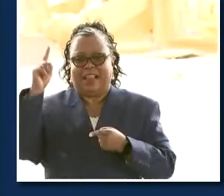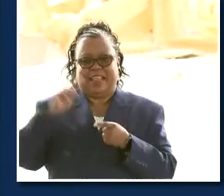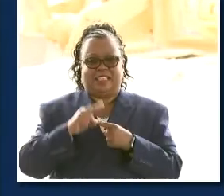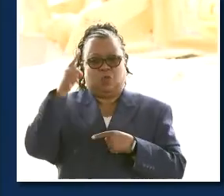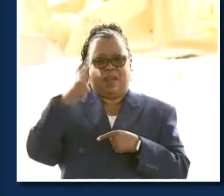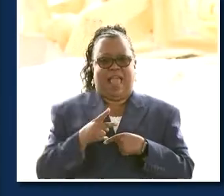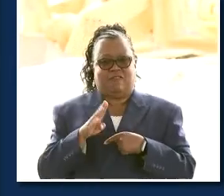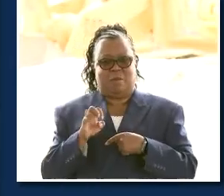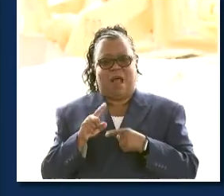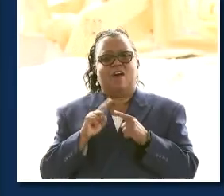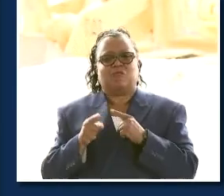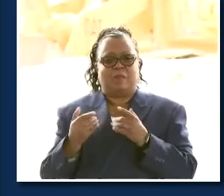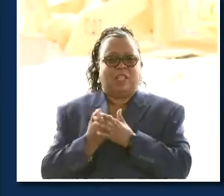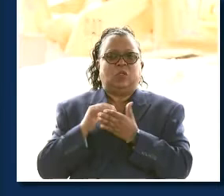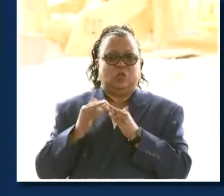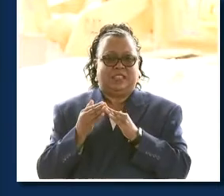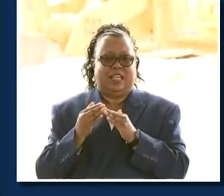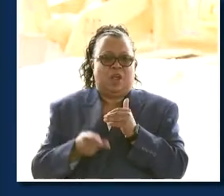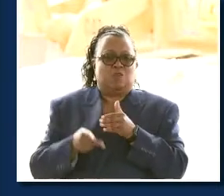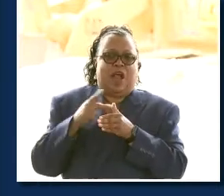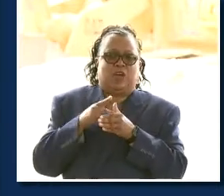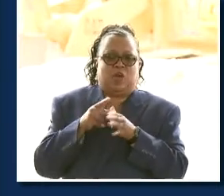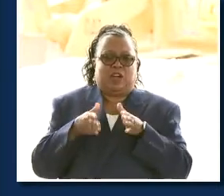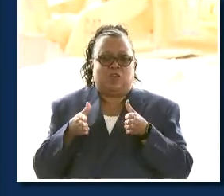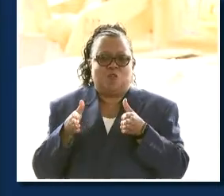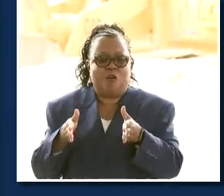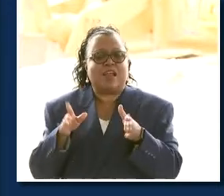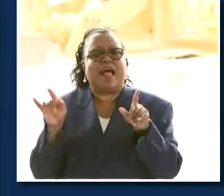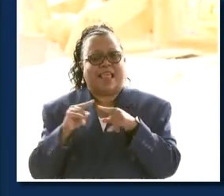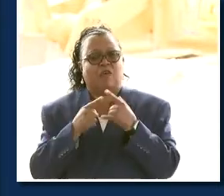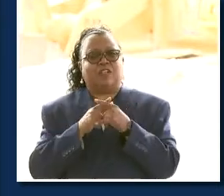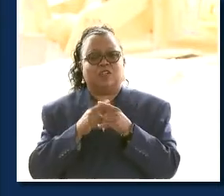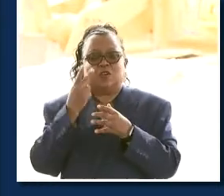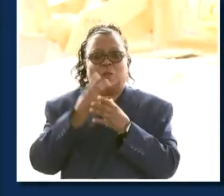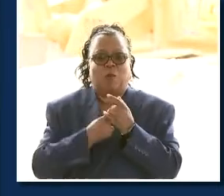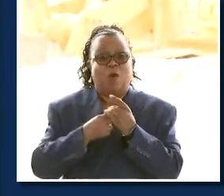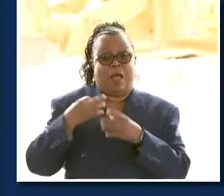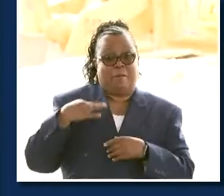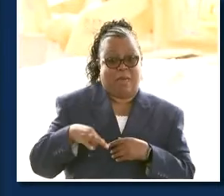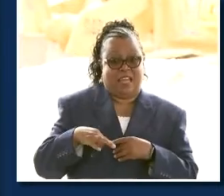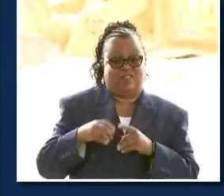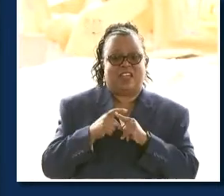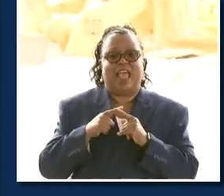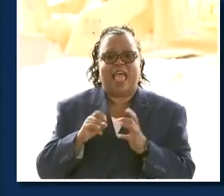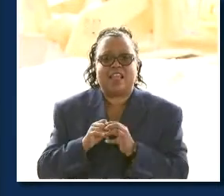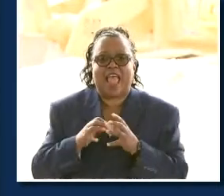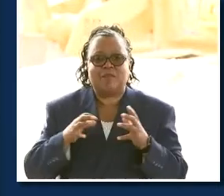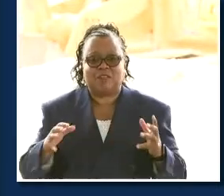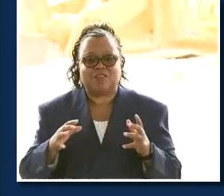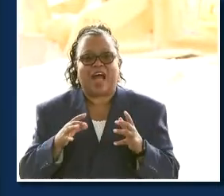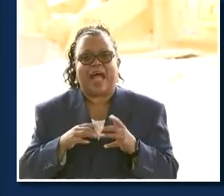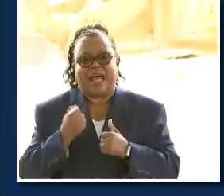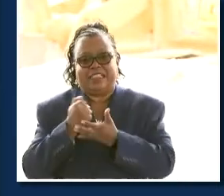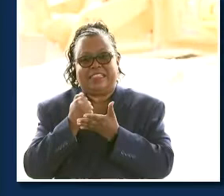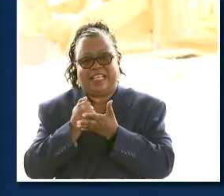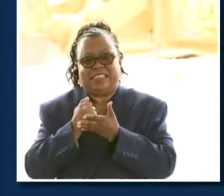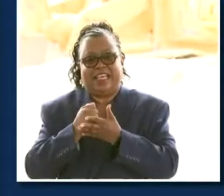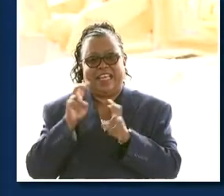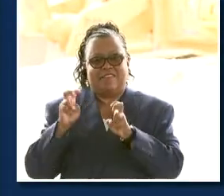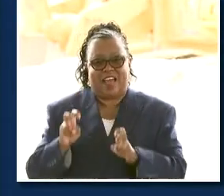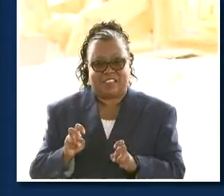half a mile from the New City Priority Corridor, allowing it to both benefit from and amplify existing